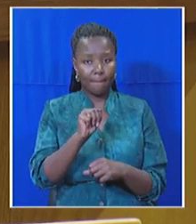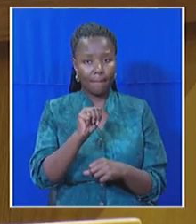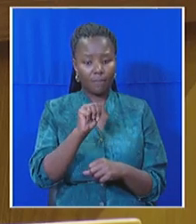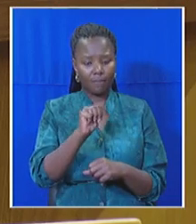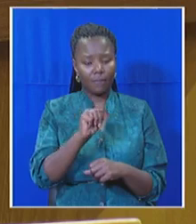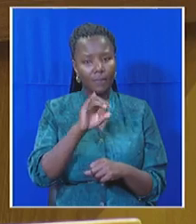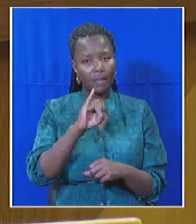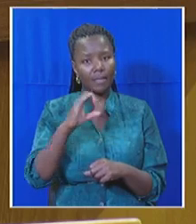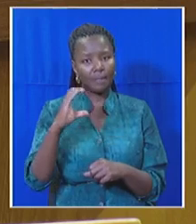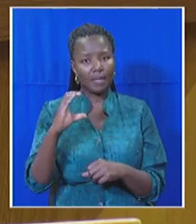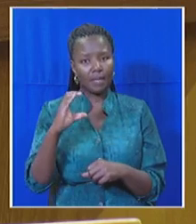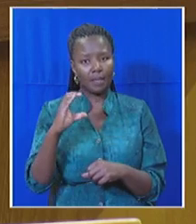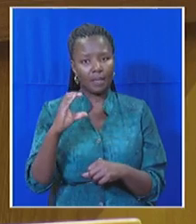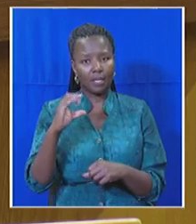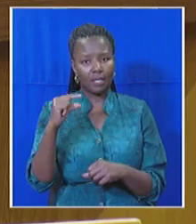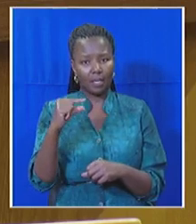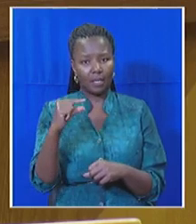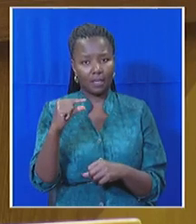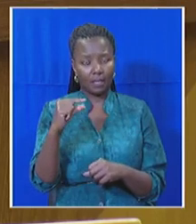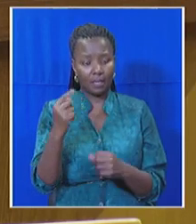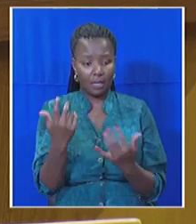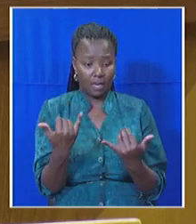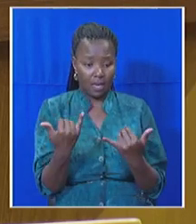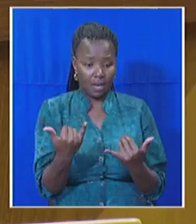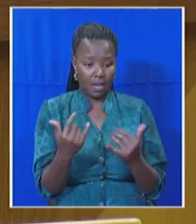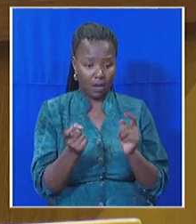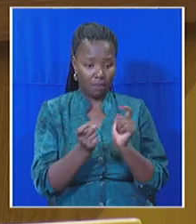Grant, we are engaging the Treasury,